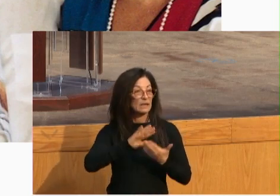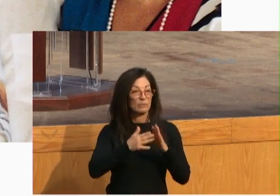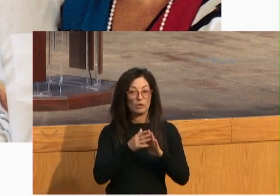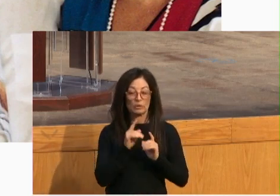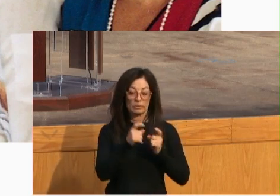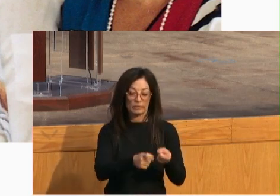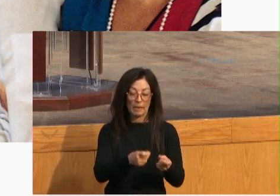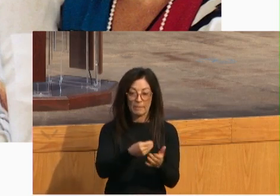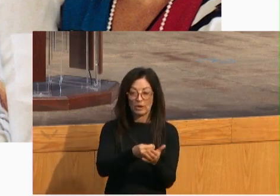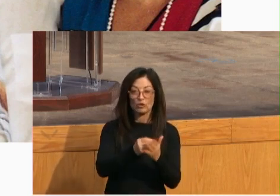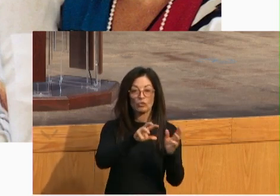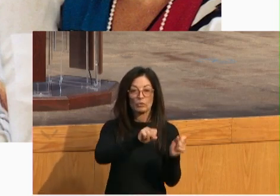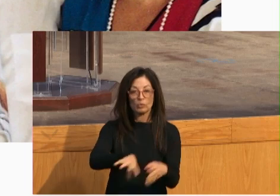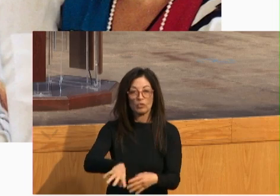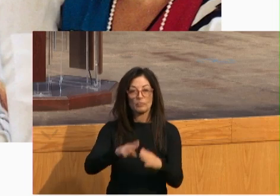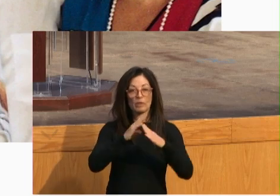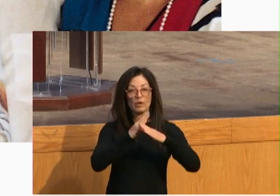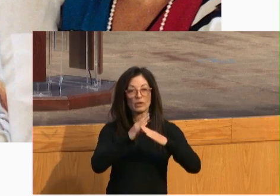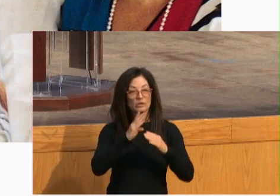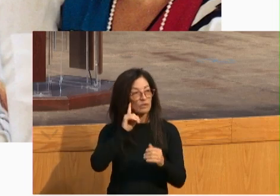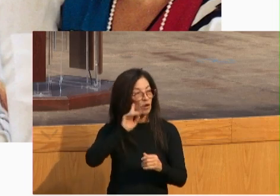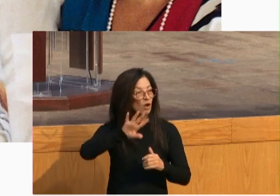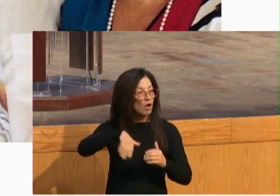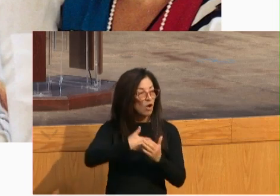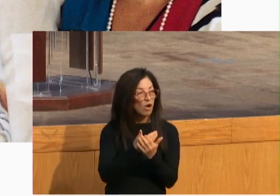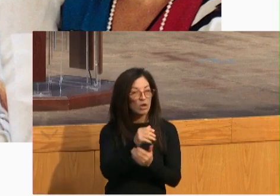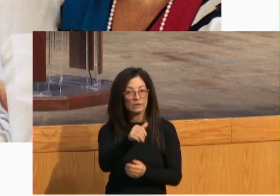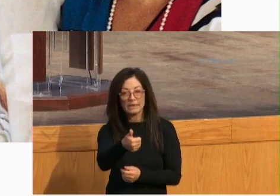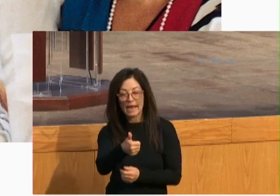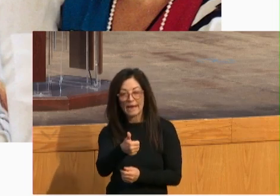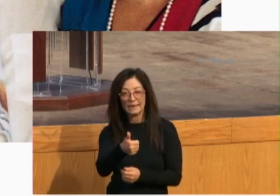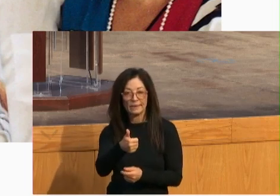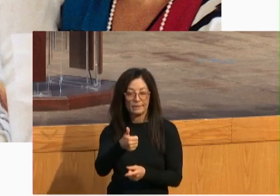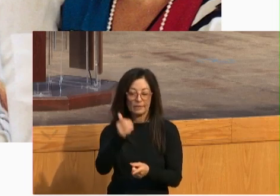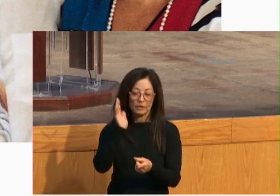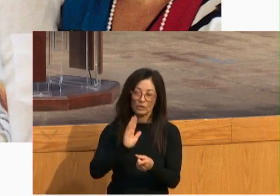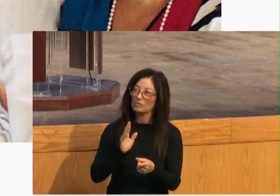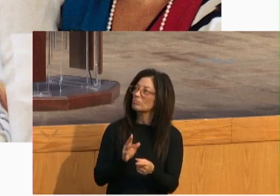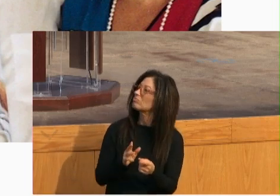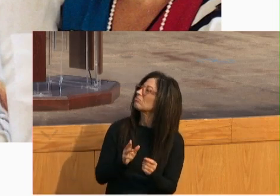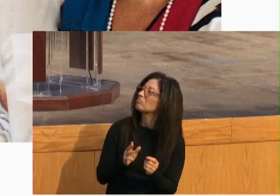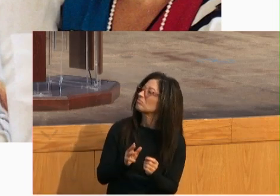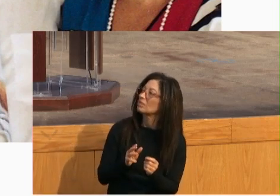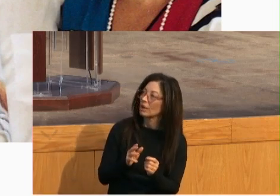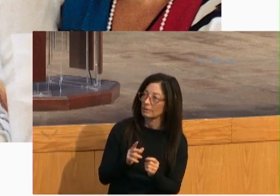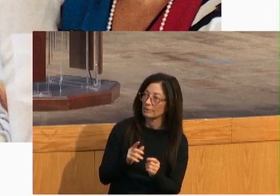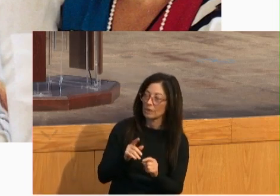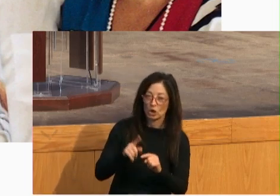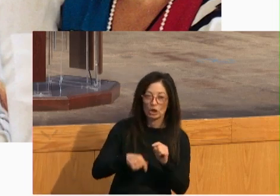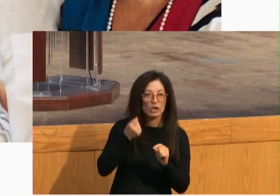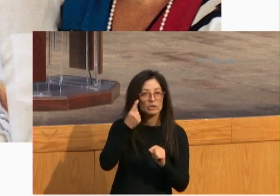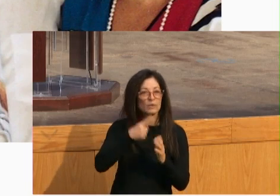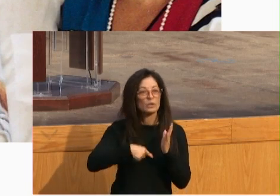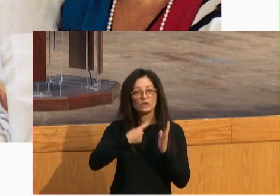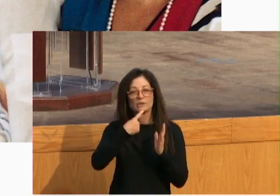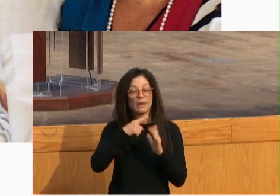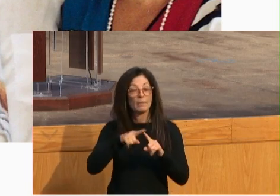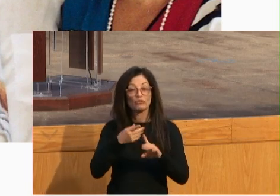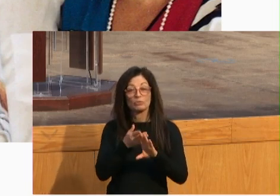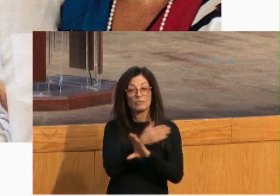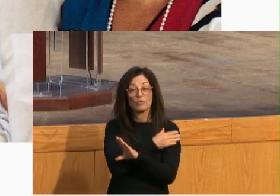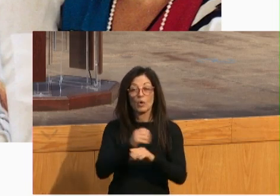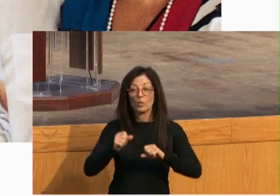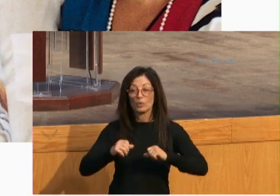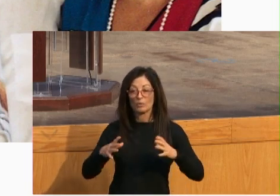remove barriers for all 10 of our, what are used to be called food pantries, resource rooms. And just before winter break,